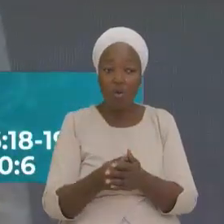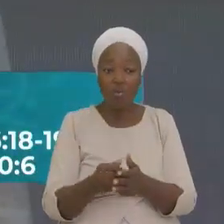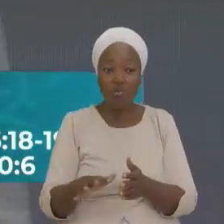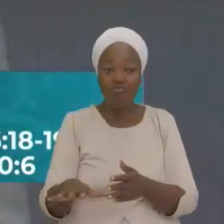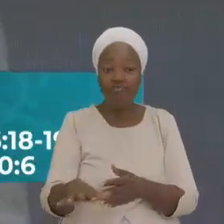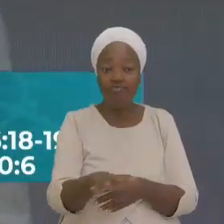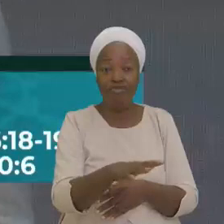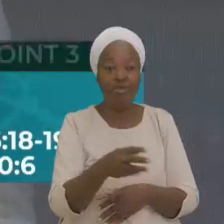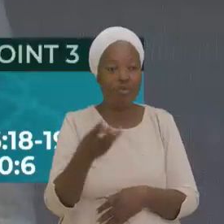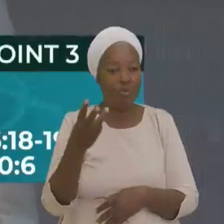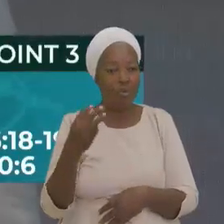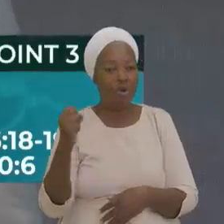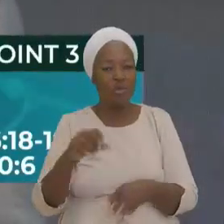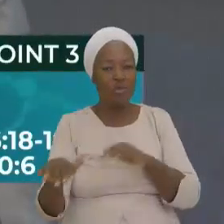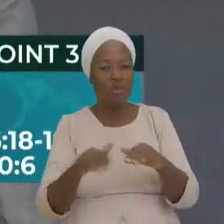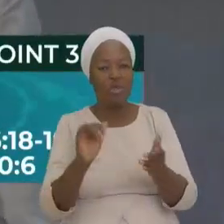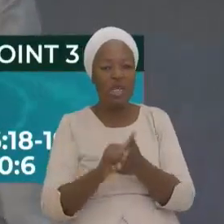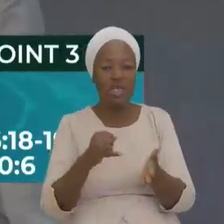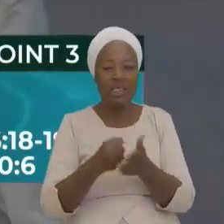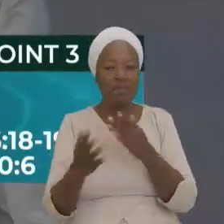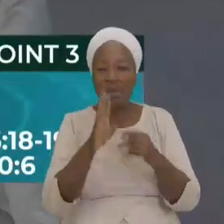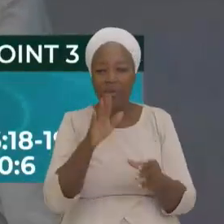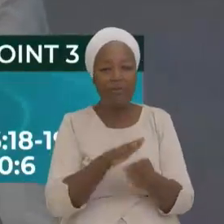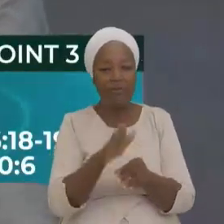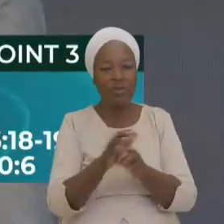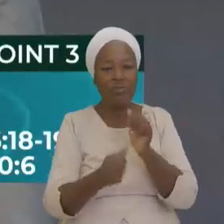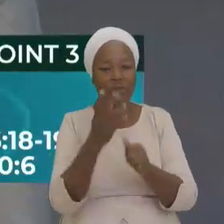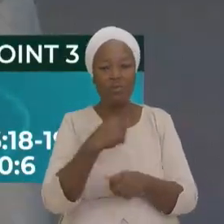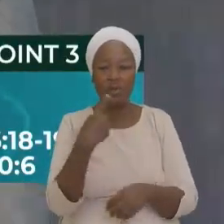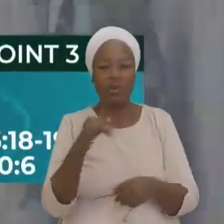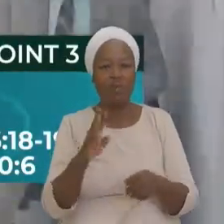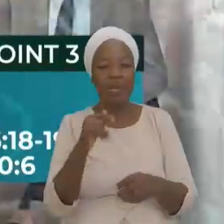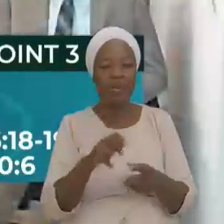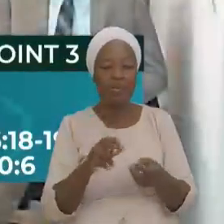it might be fulfilled which was spoken by the prophet, saying,